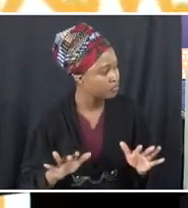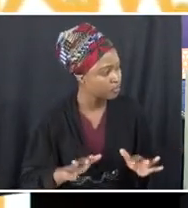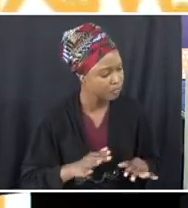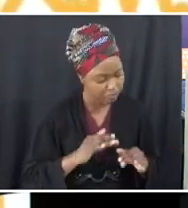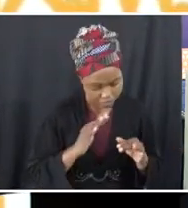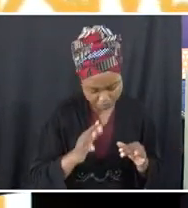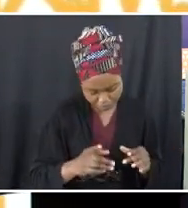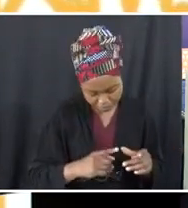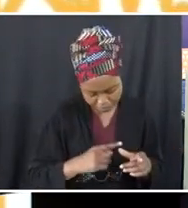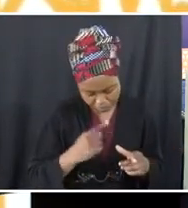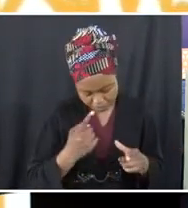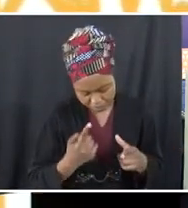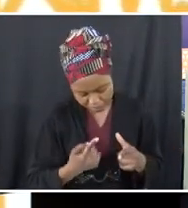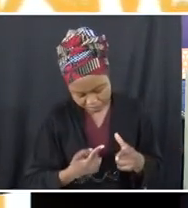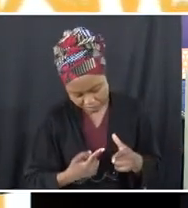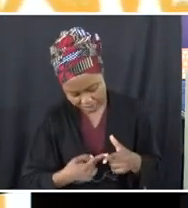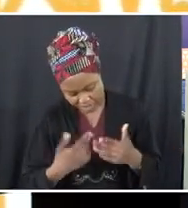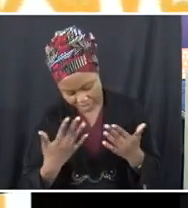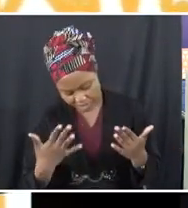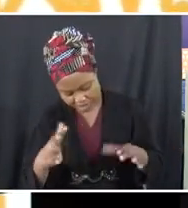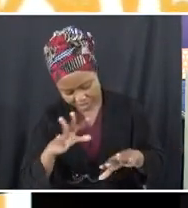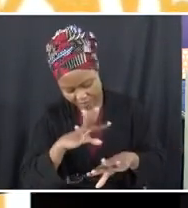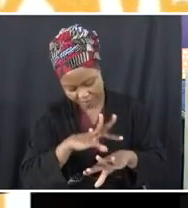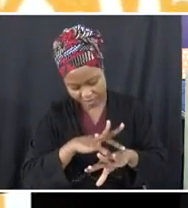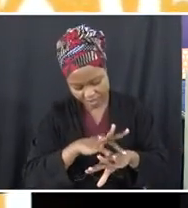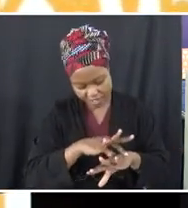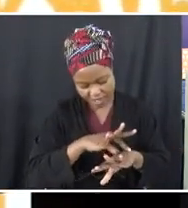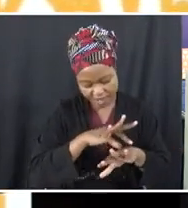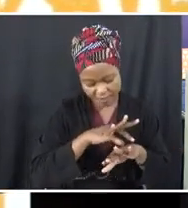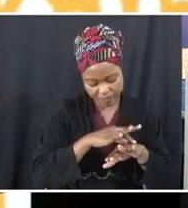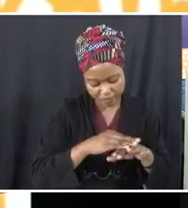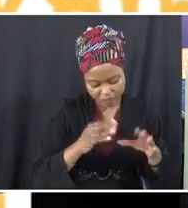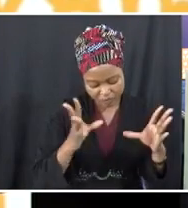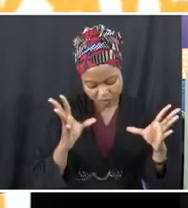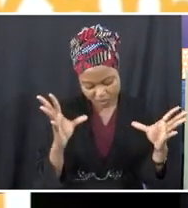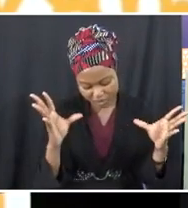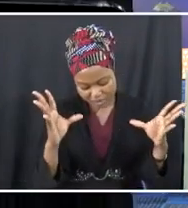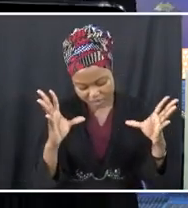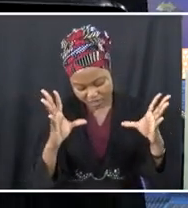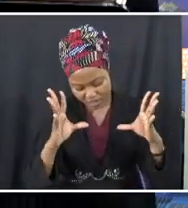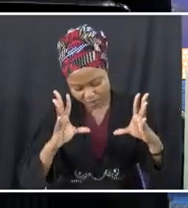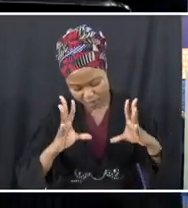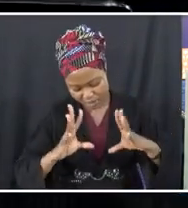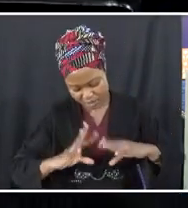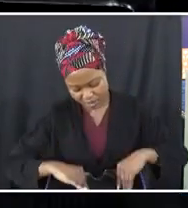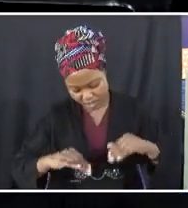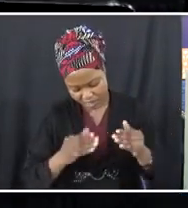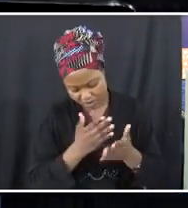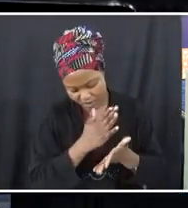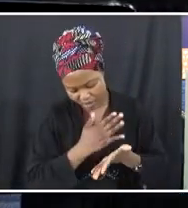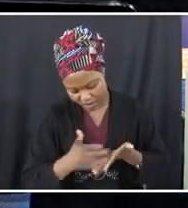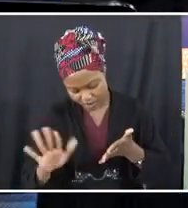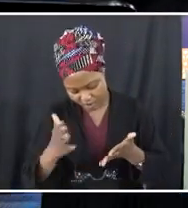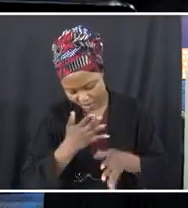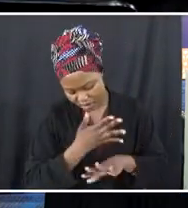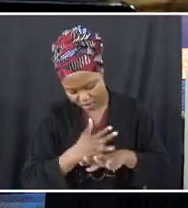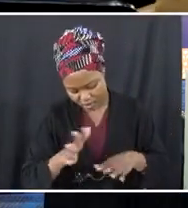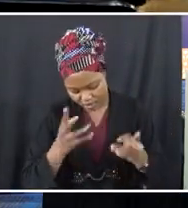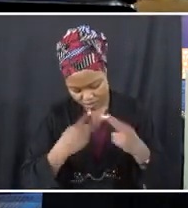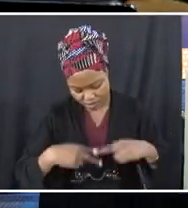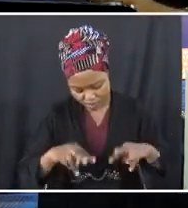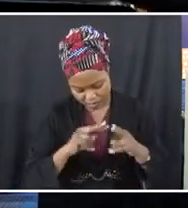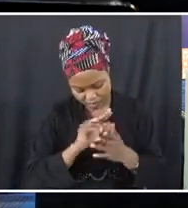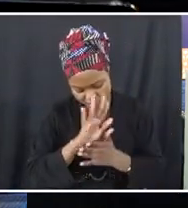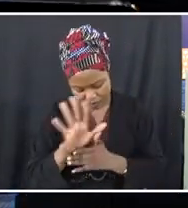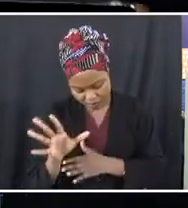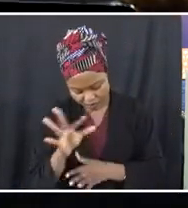will dim and lose the value. The things of earth will dim and lose the